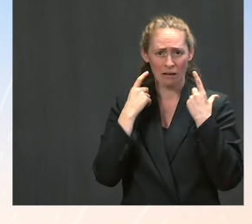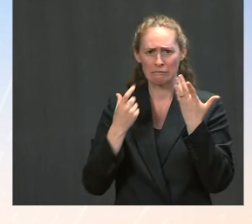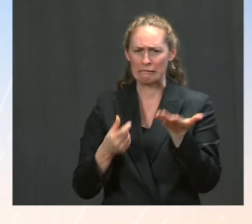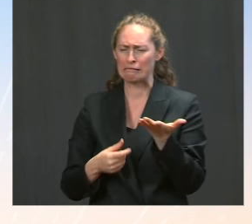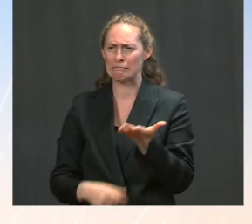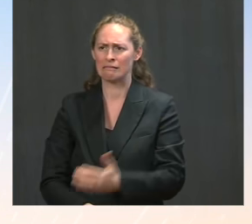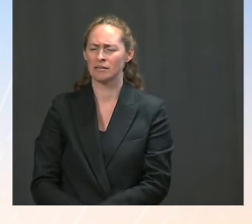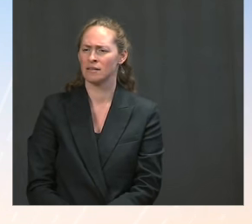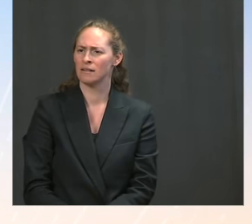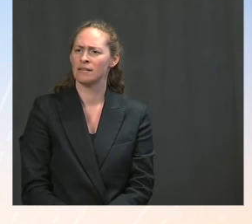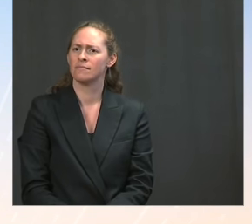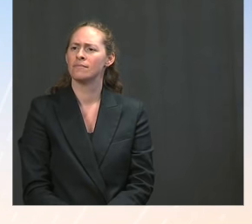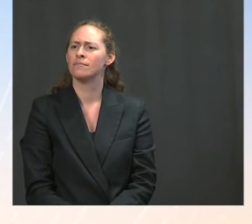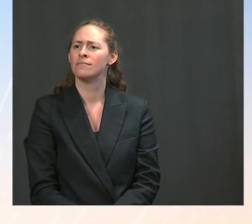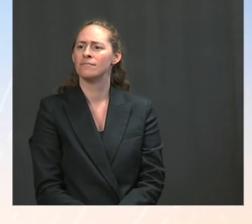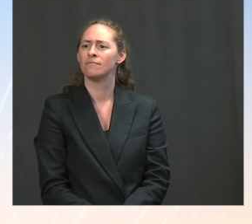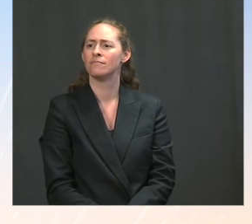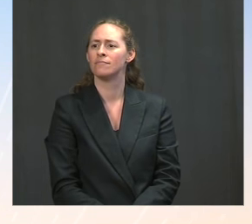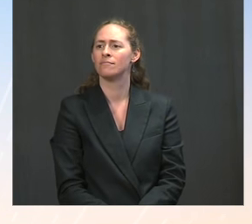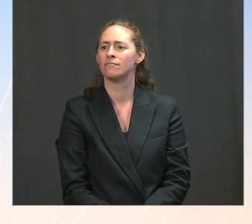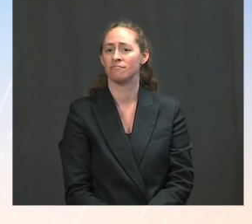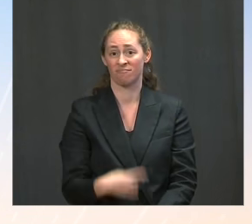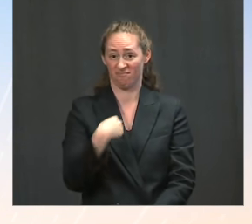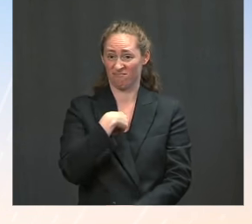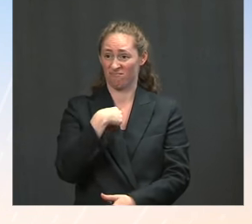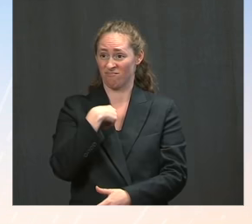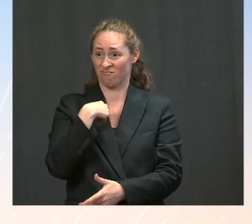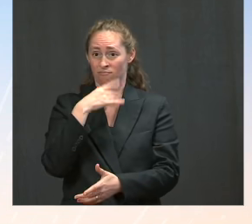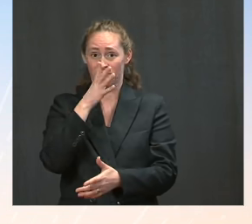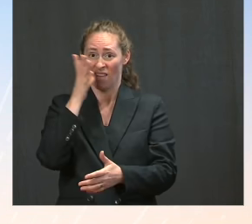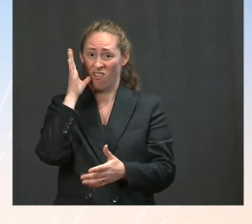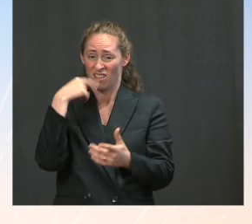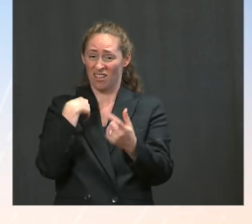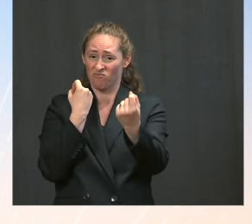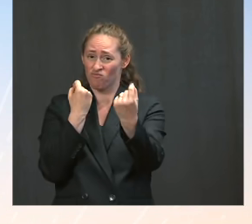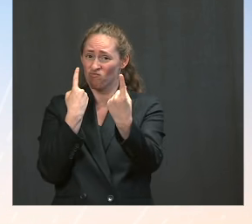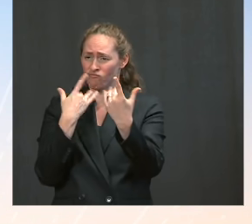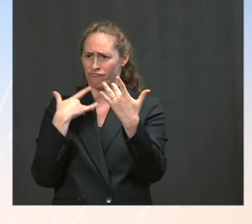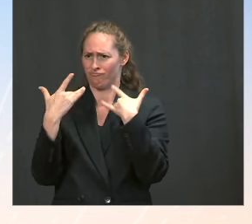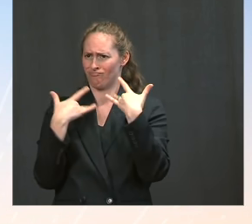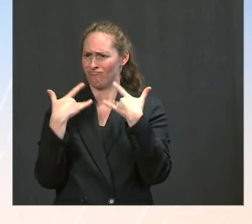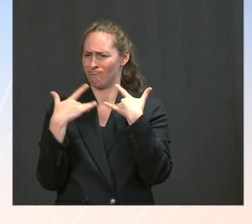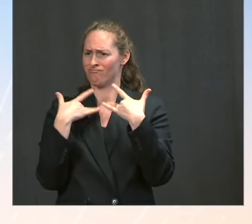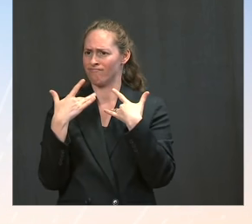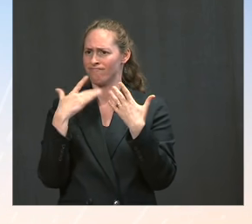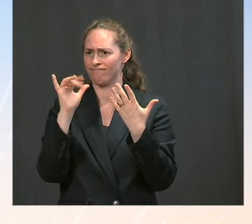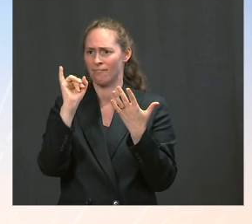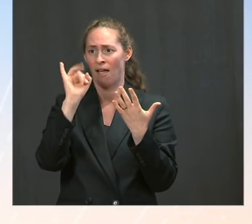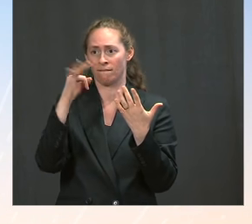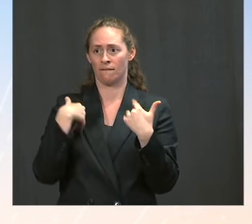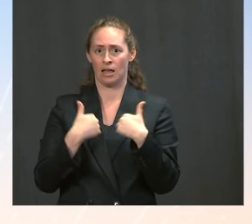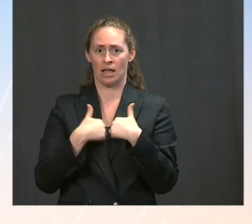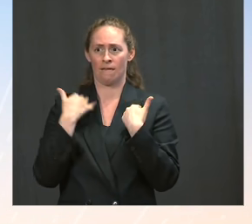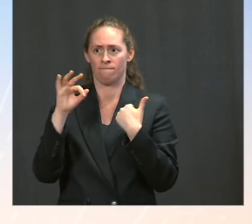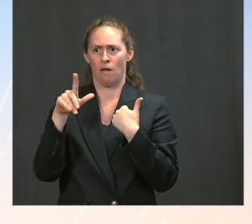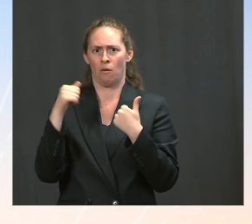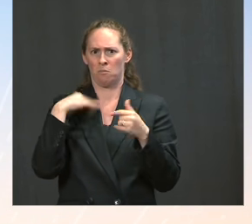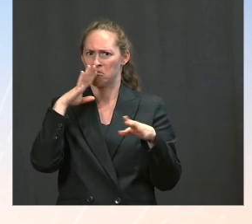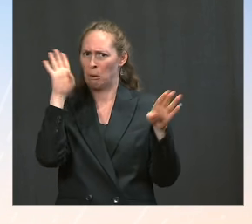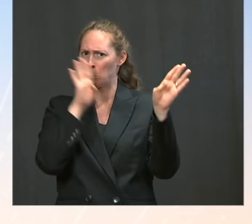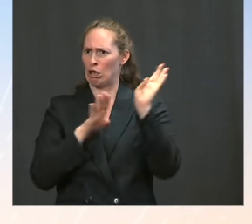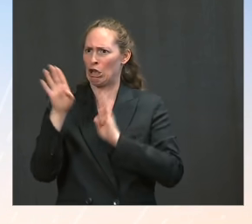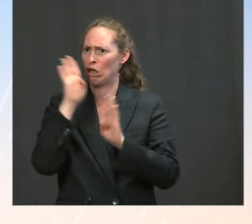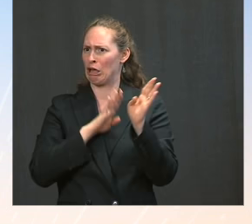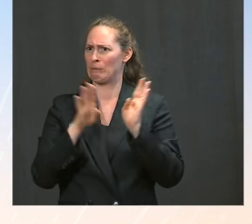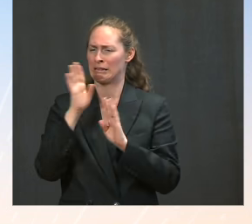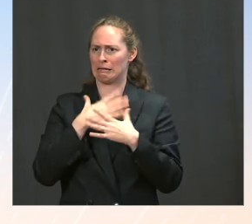Florida, that would be greatly concerning to me. Because kids under the age of 12 are not vaccinated. They're not eligible yet. As the